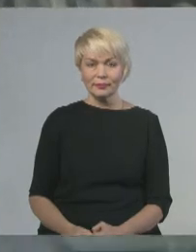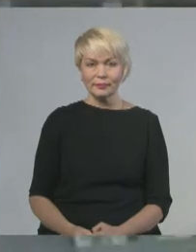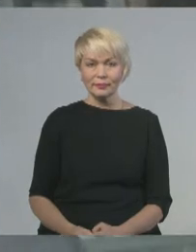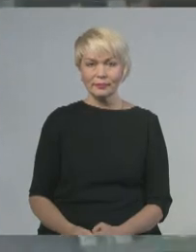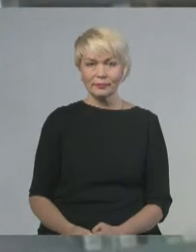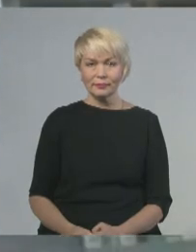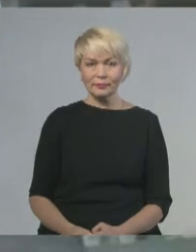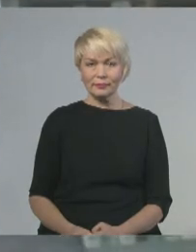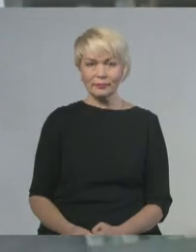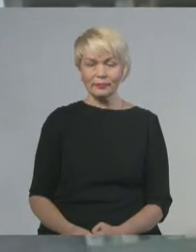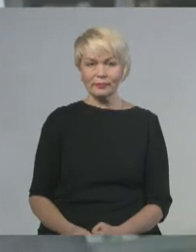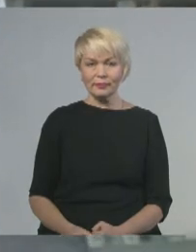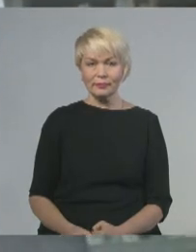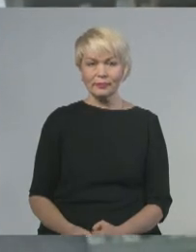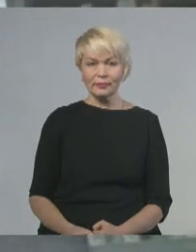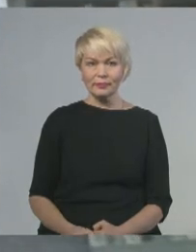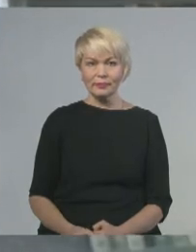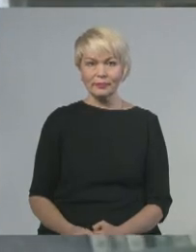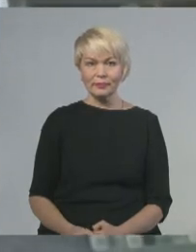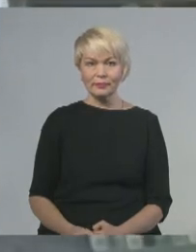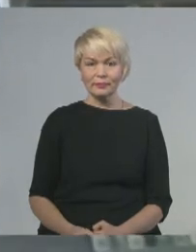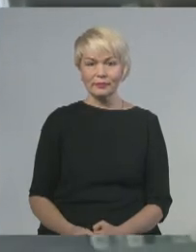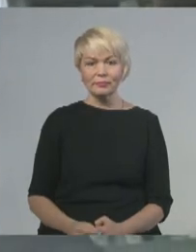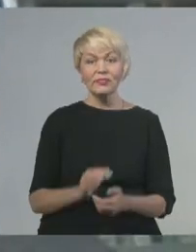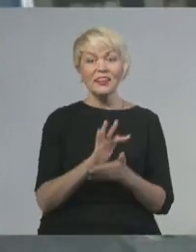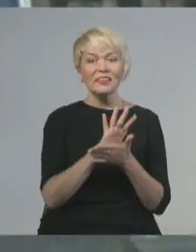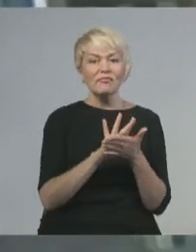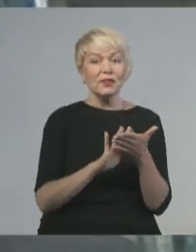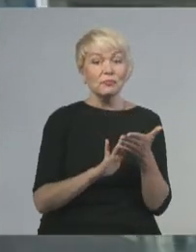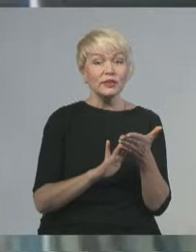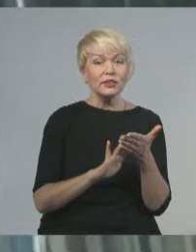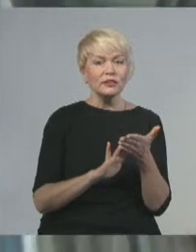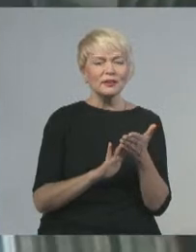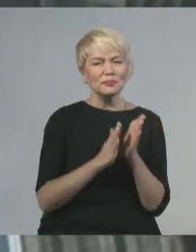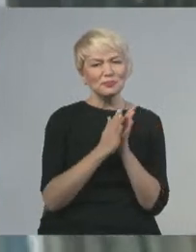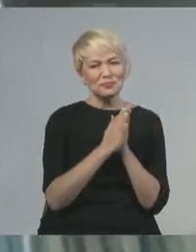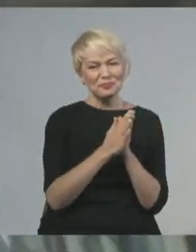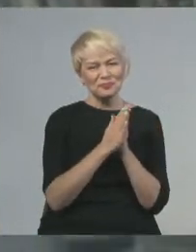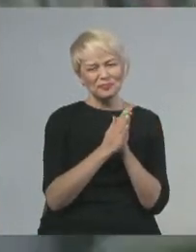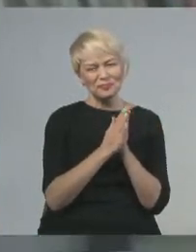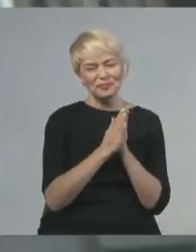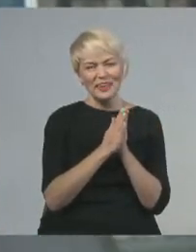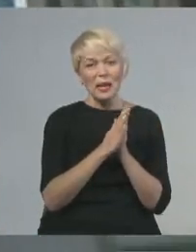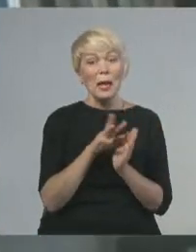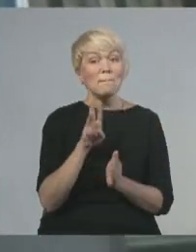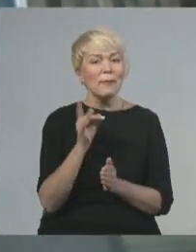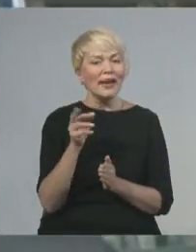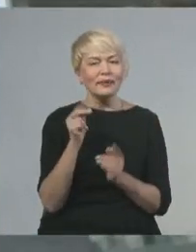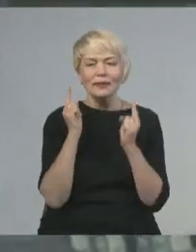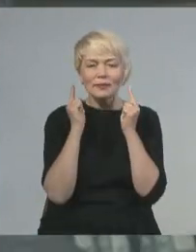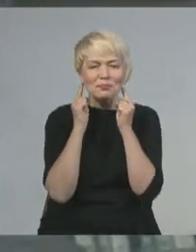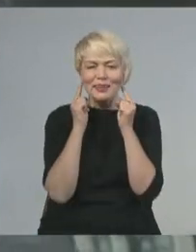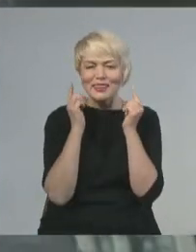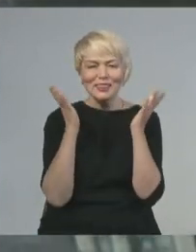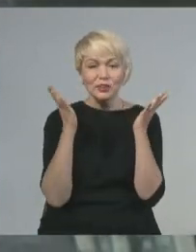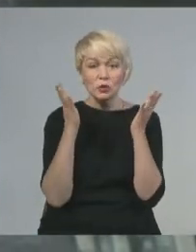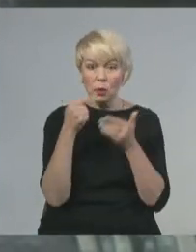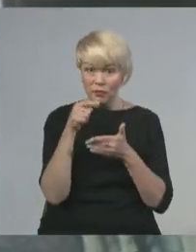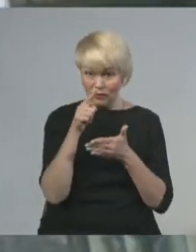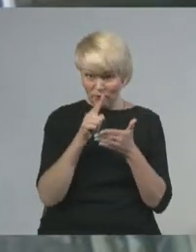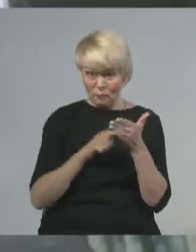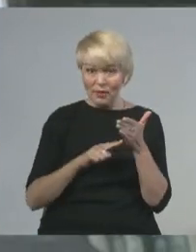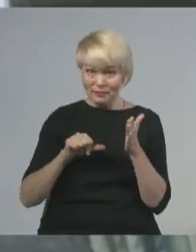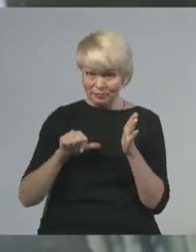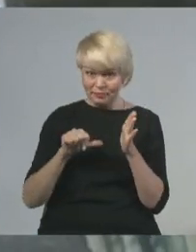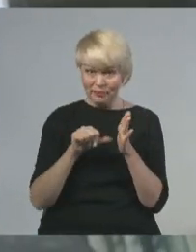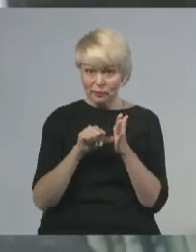uh sorry we can't hear you i'm sorry to interrupt you we don't hear you are you sure that you turned on your mac microphone